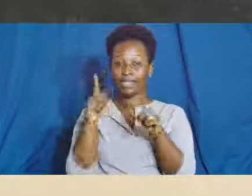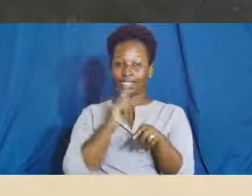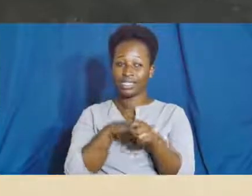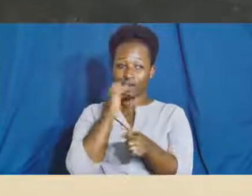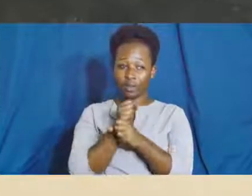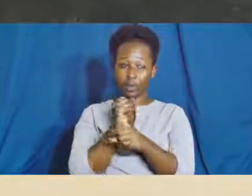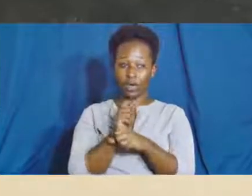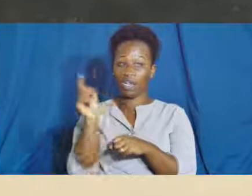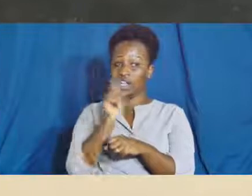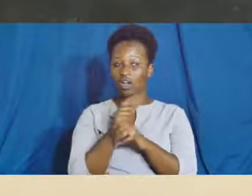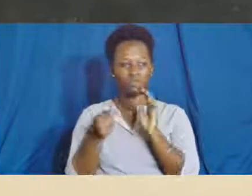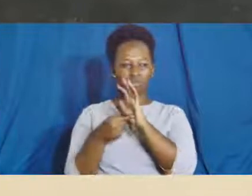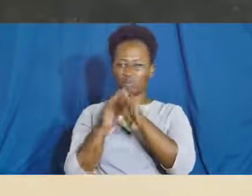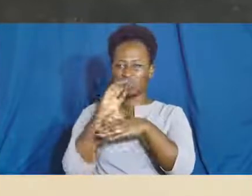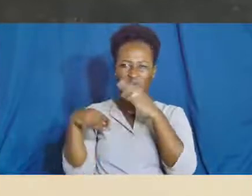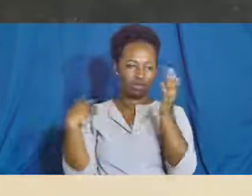out, you don't indicate this. So